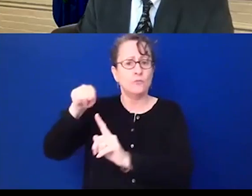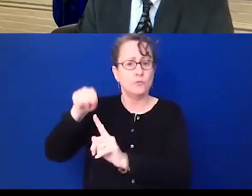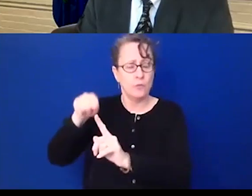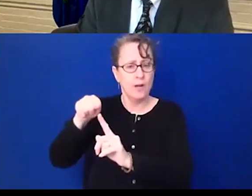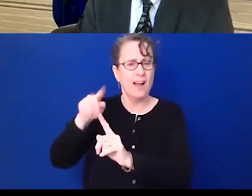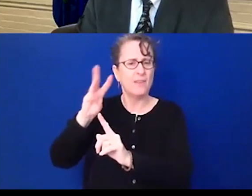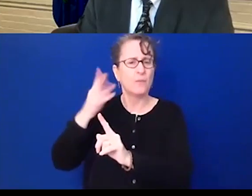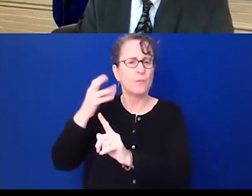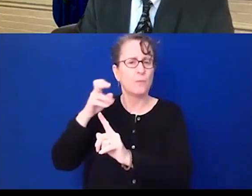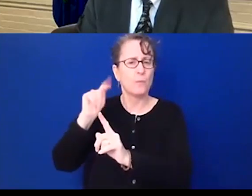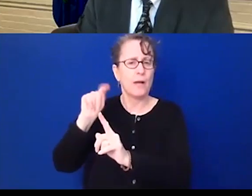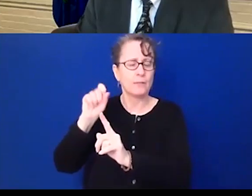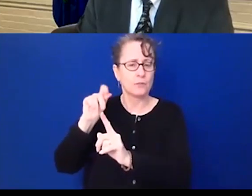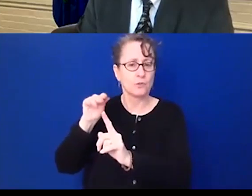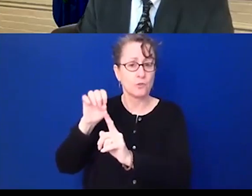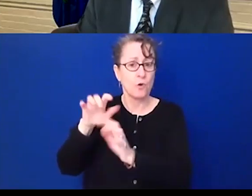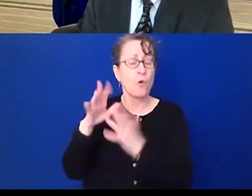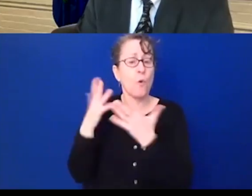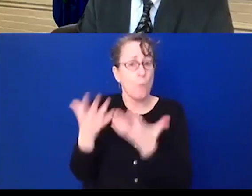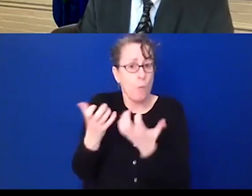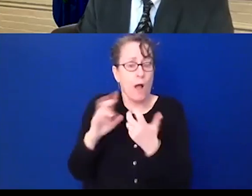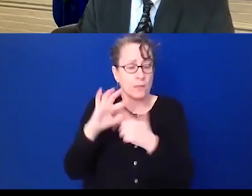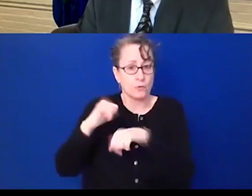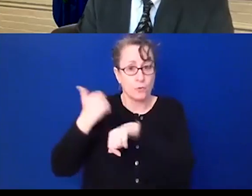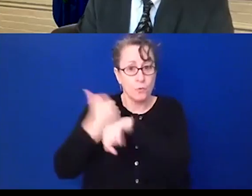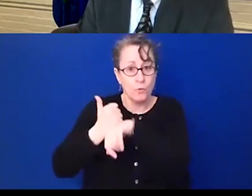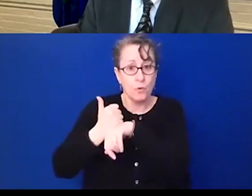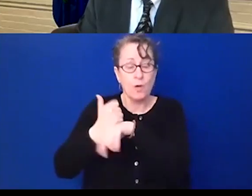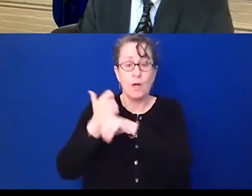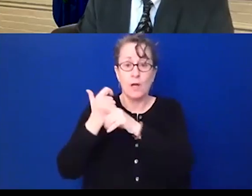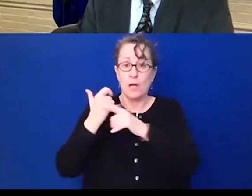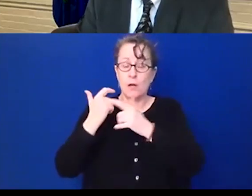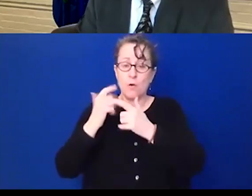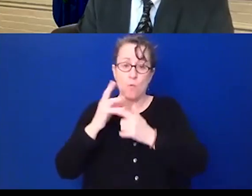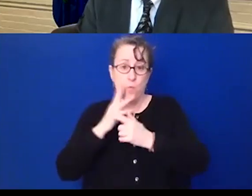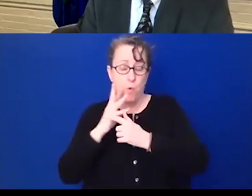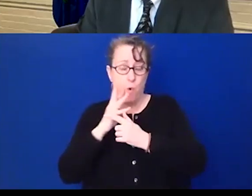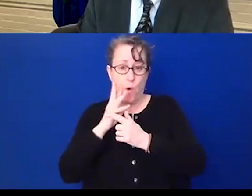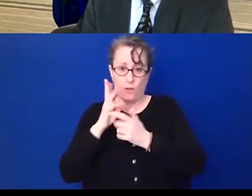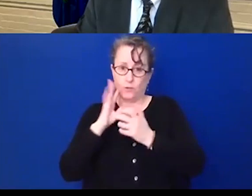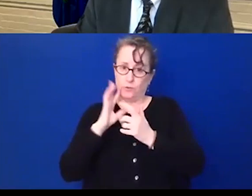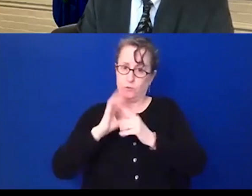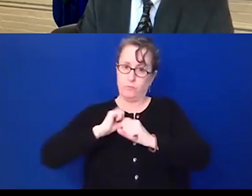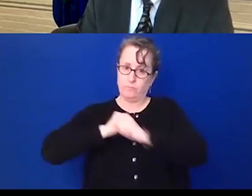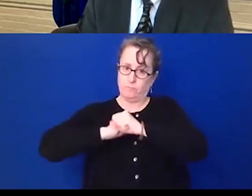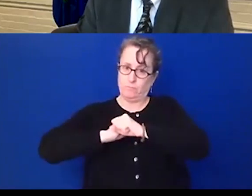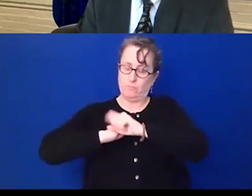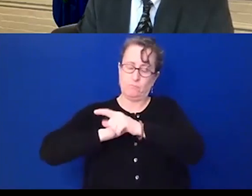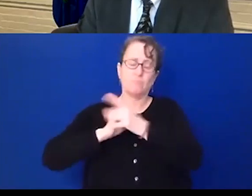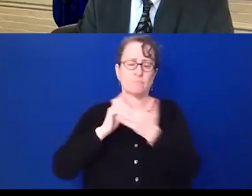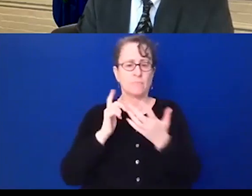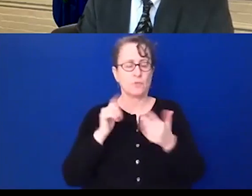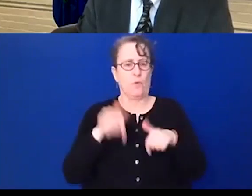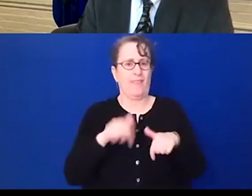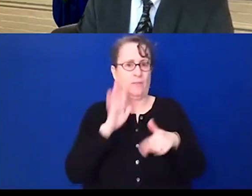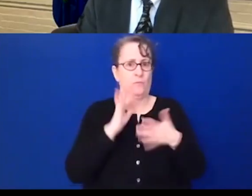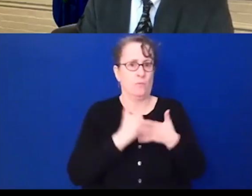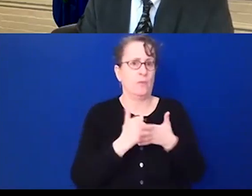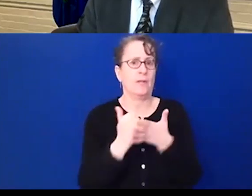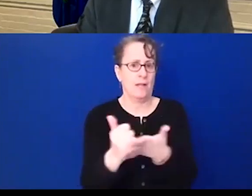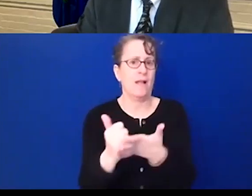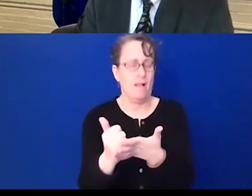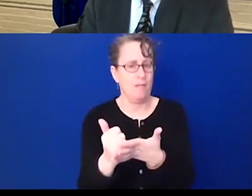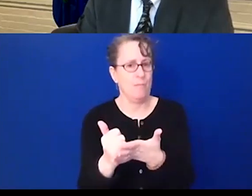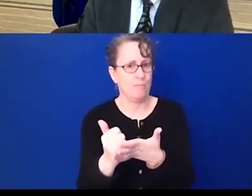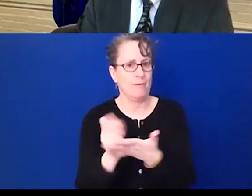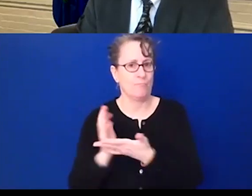This would bring enough water down for that. It would add some hydrants down by the Barrows area and really just improve